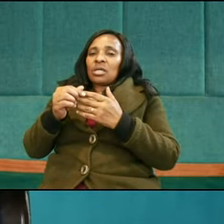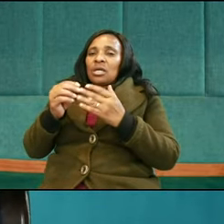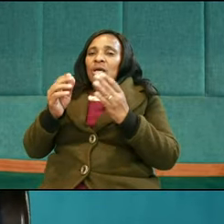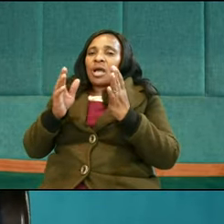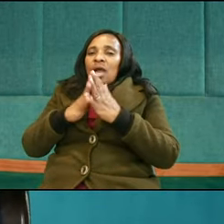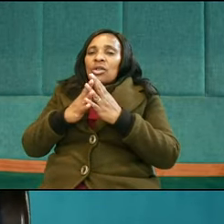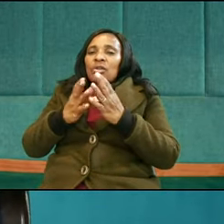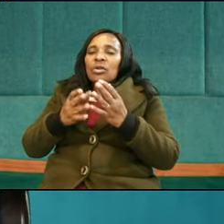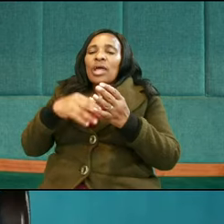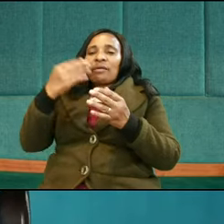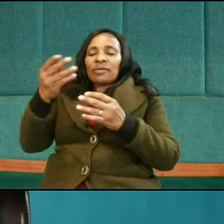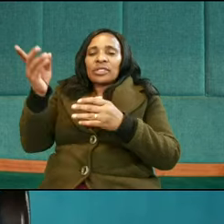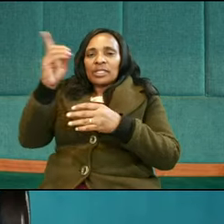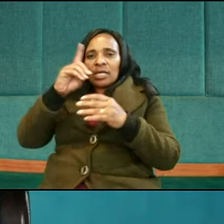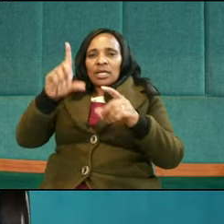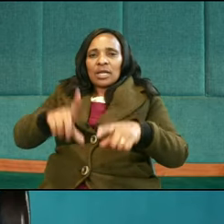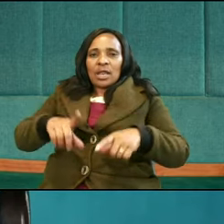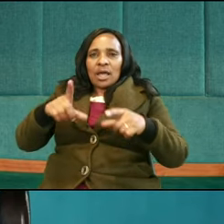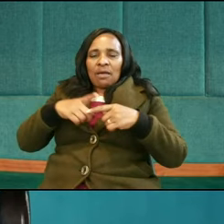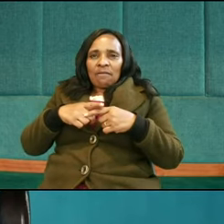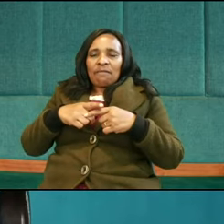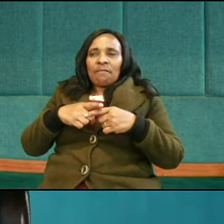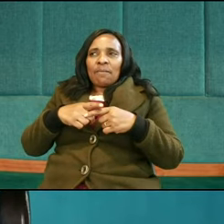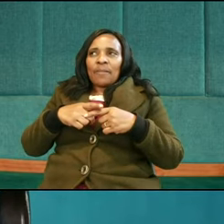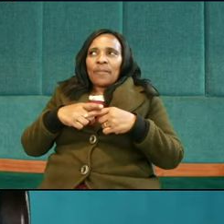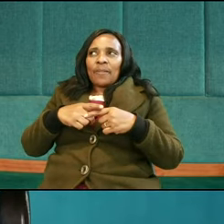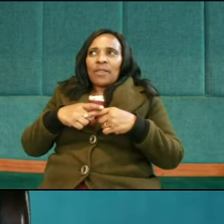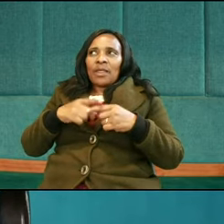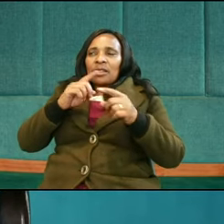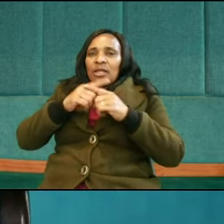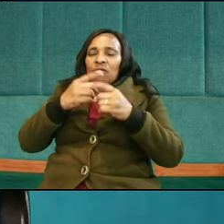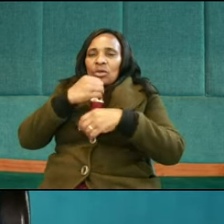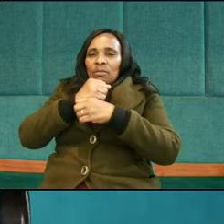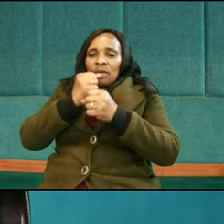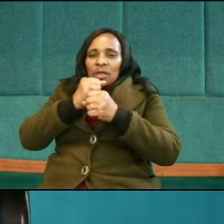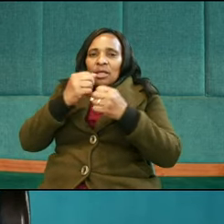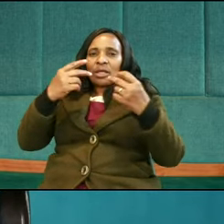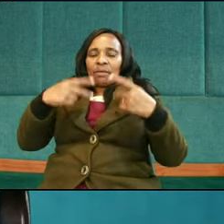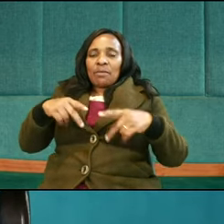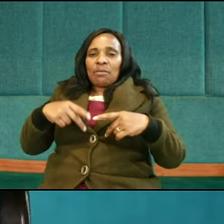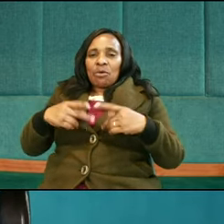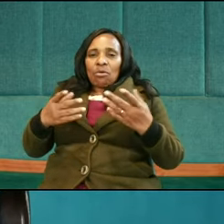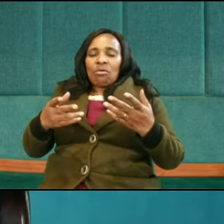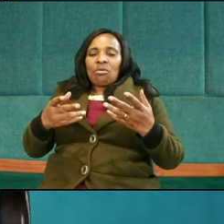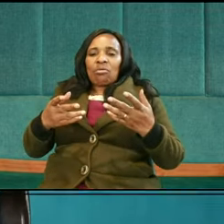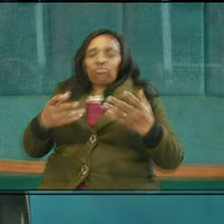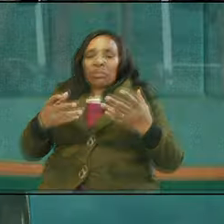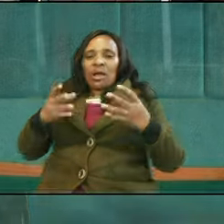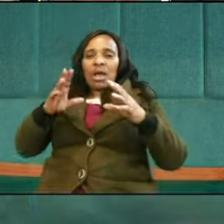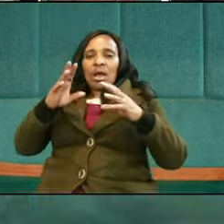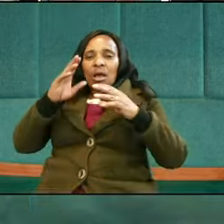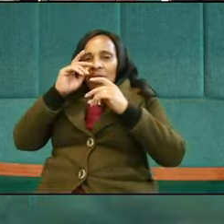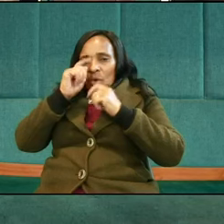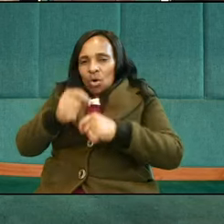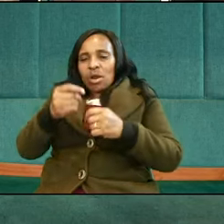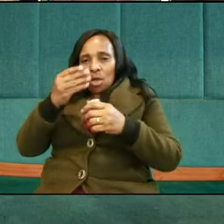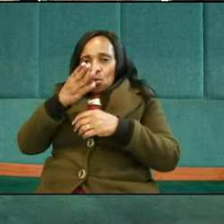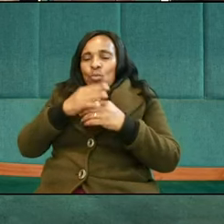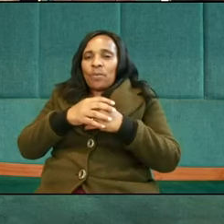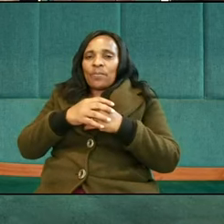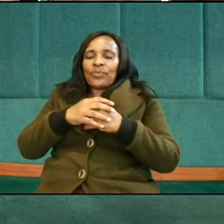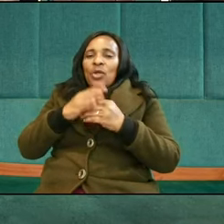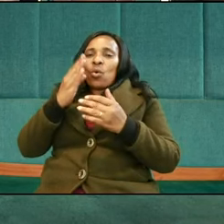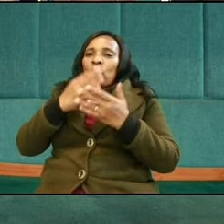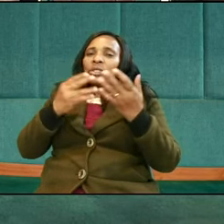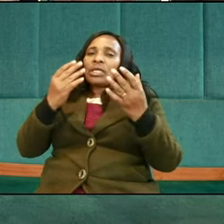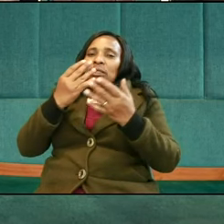in your day-to-day life will definitely make people remember you. Excellent, excellent. Salmon, what are